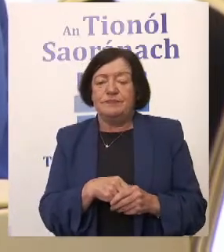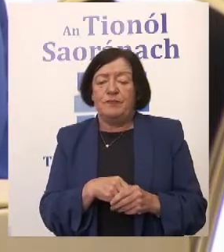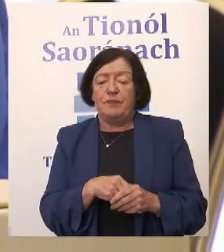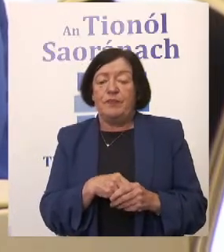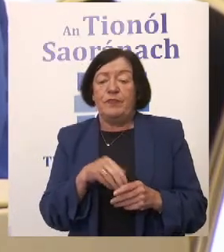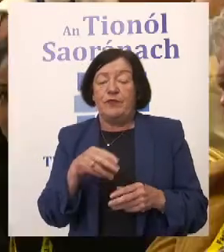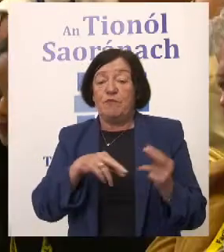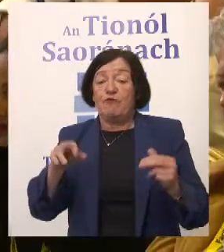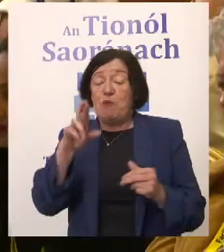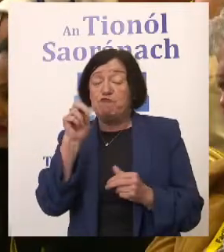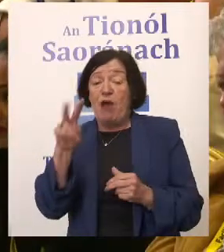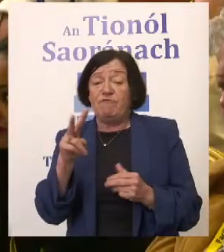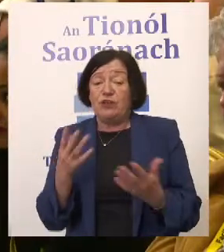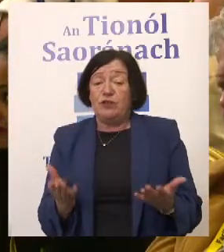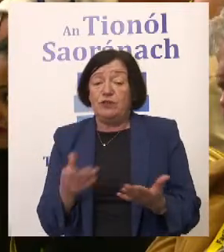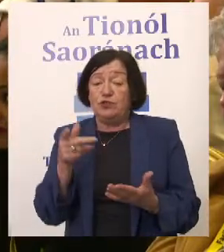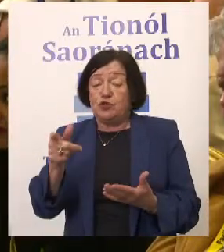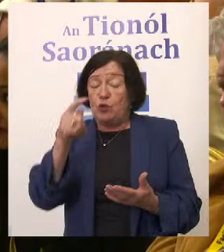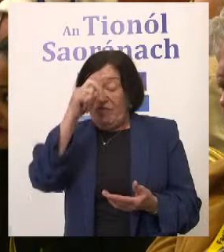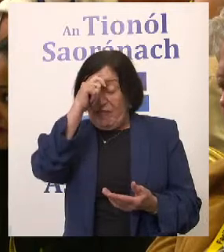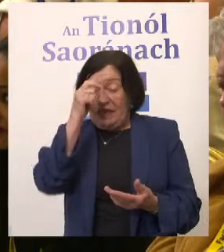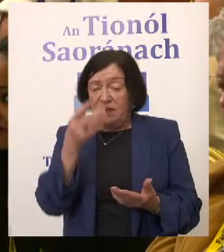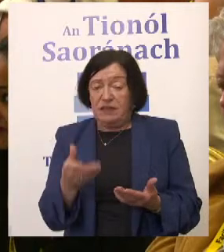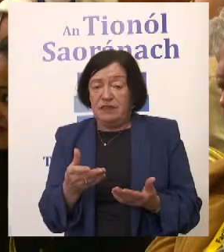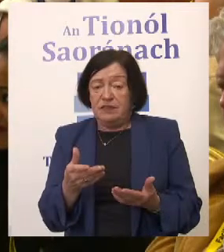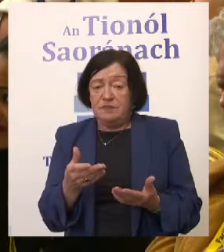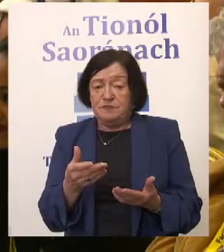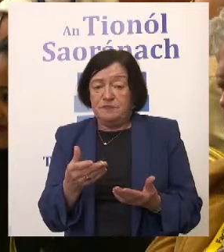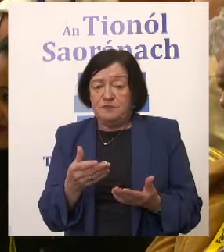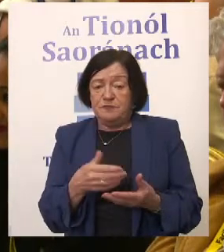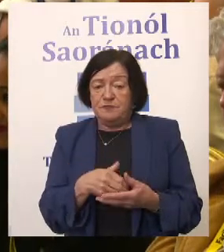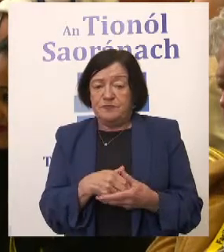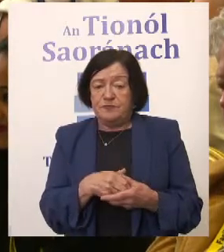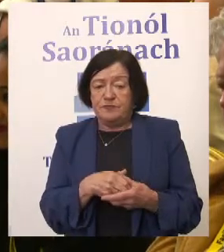coming from revenue. So do you think that